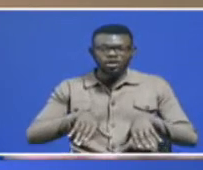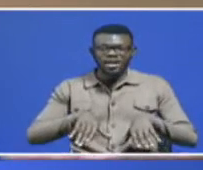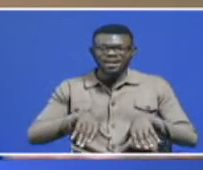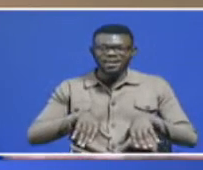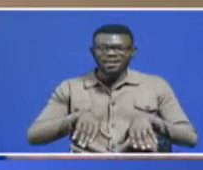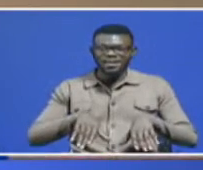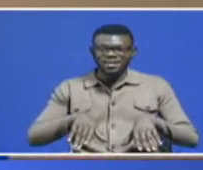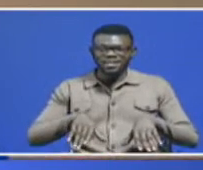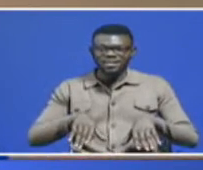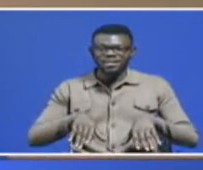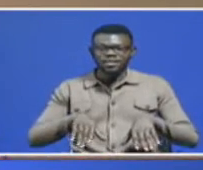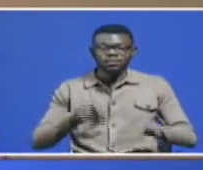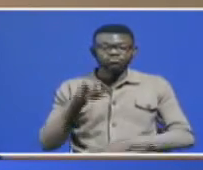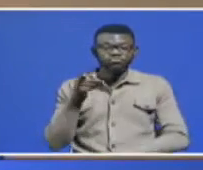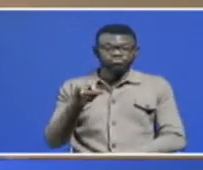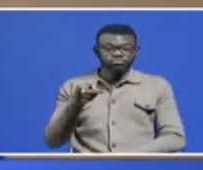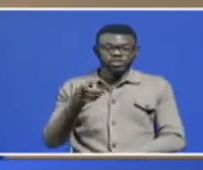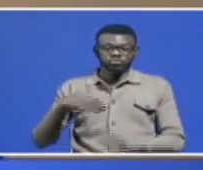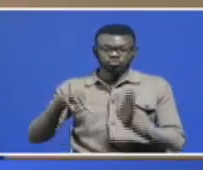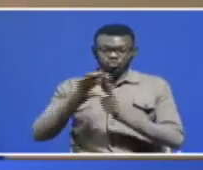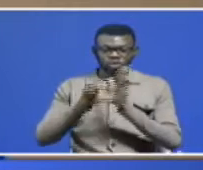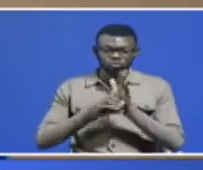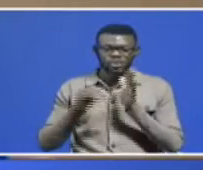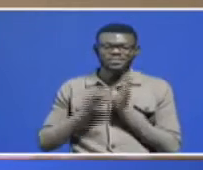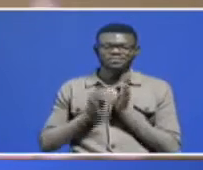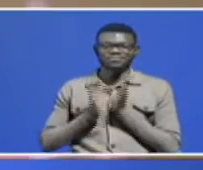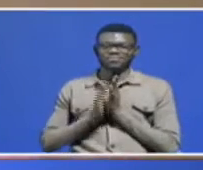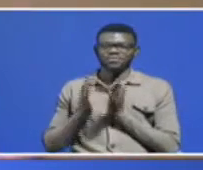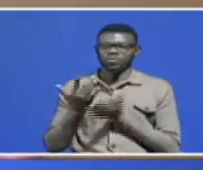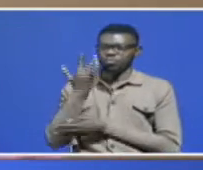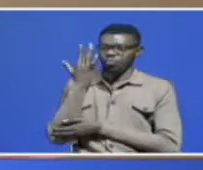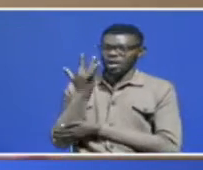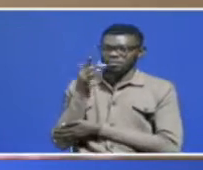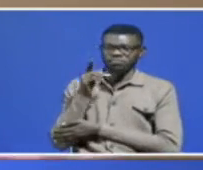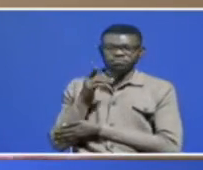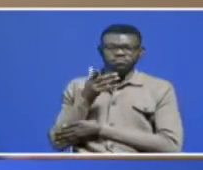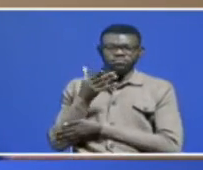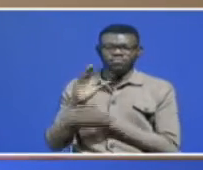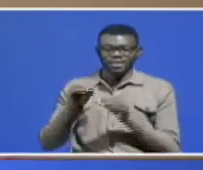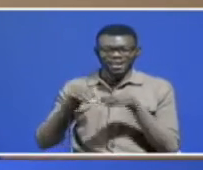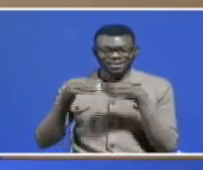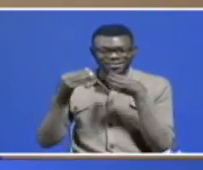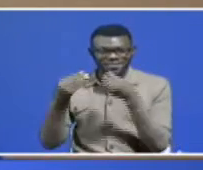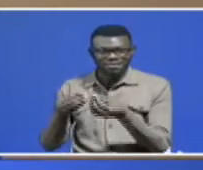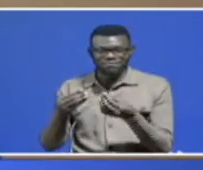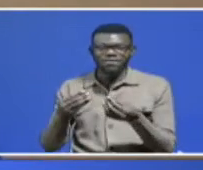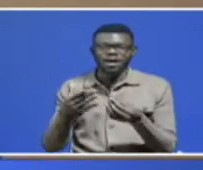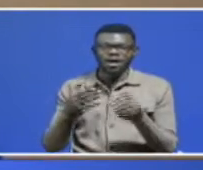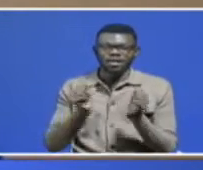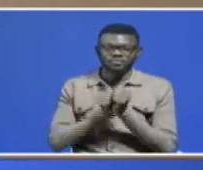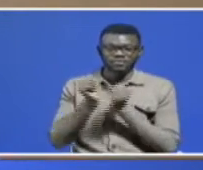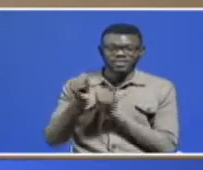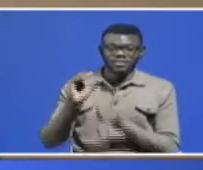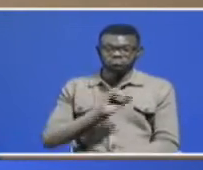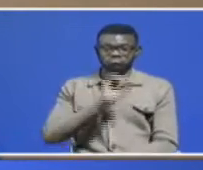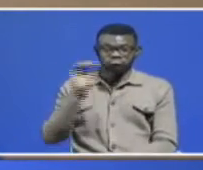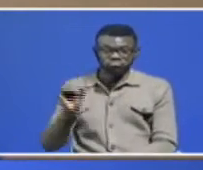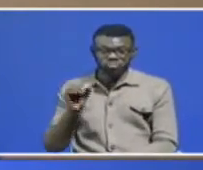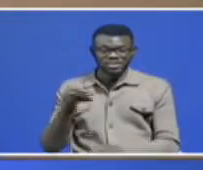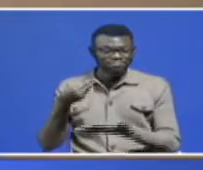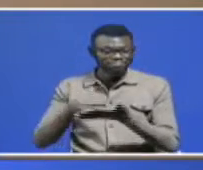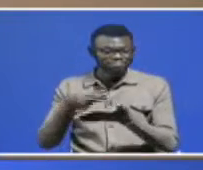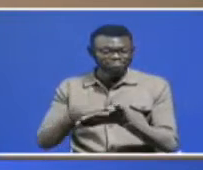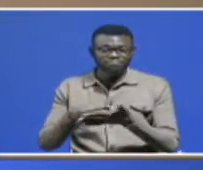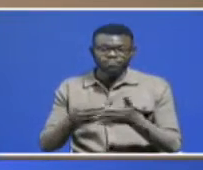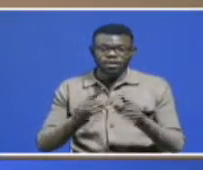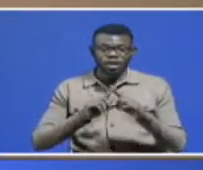was put in the current constitution. Devolution was given a minimum of 15% of revenue, but